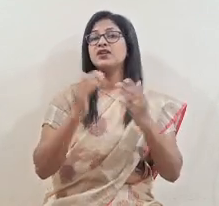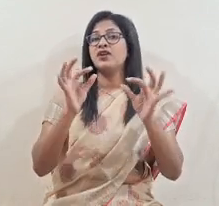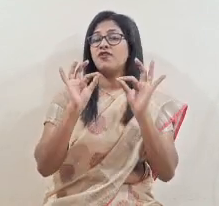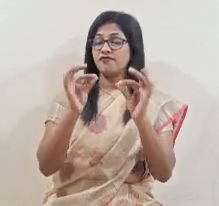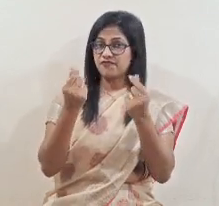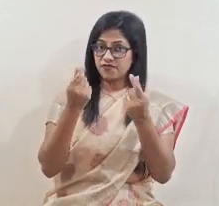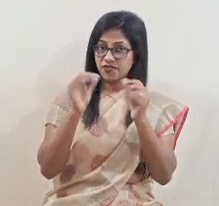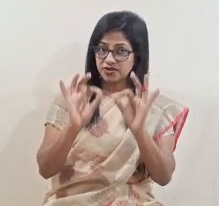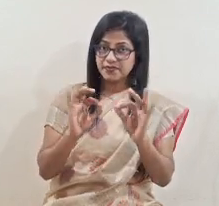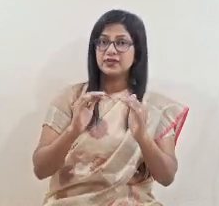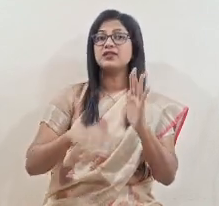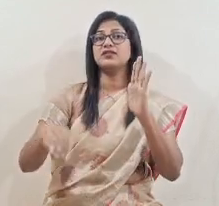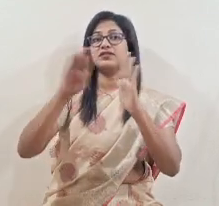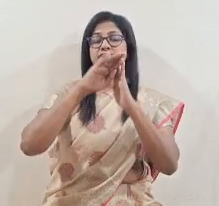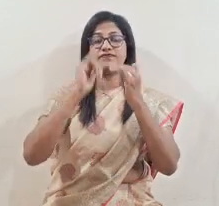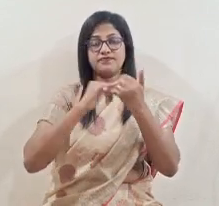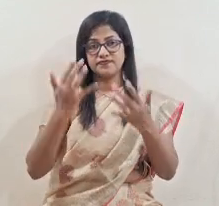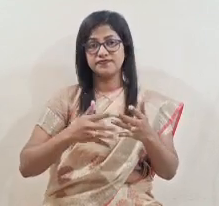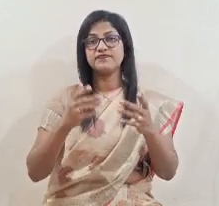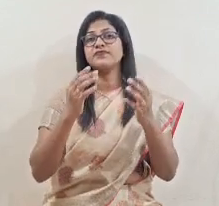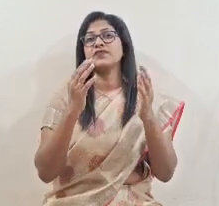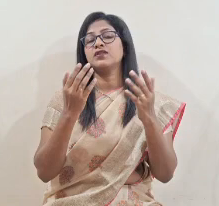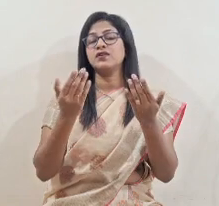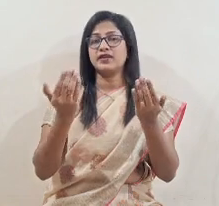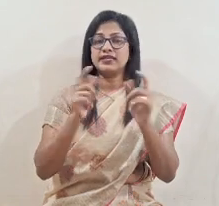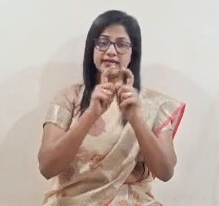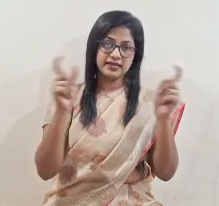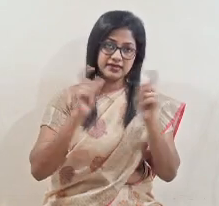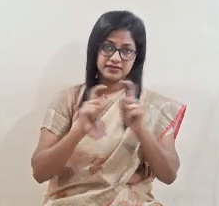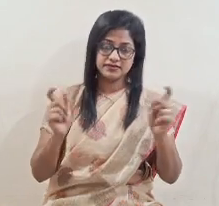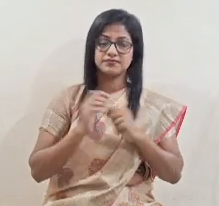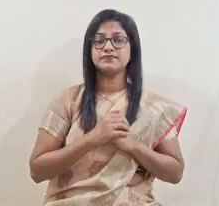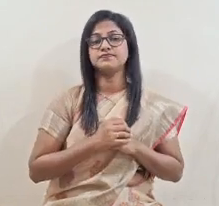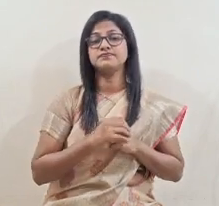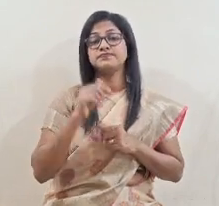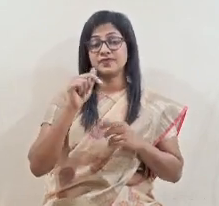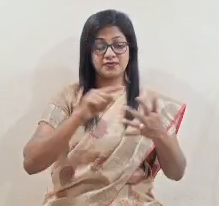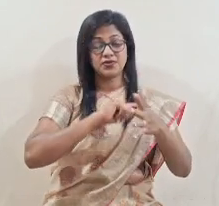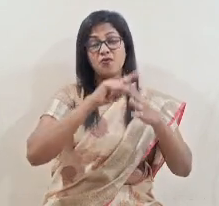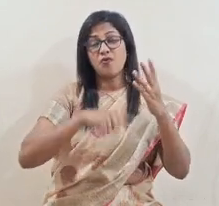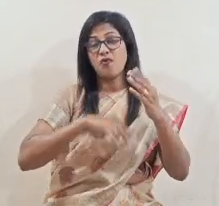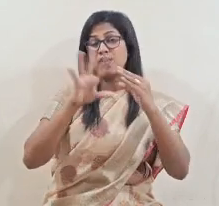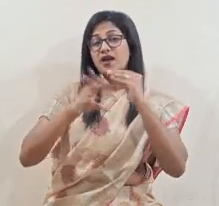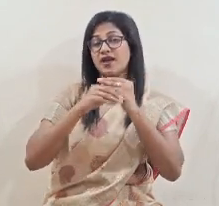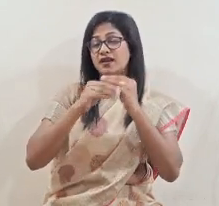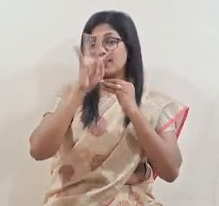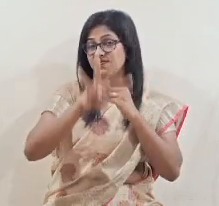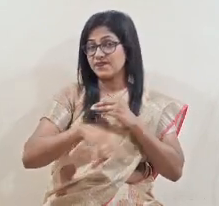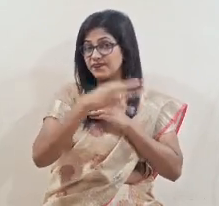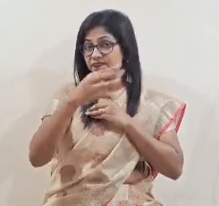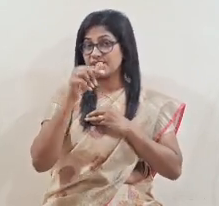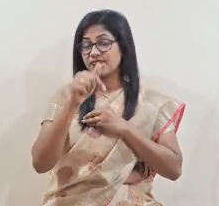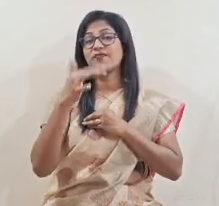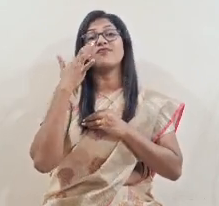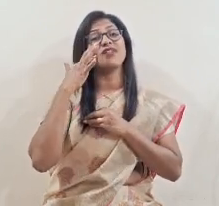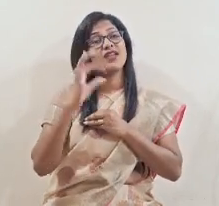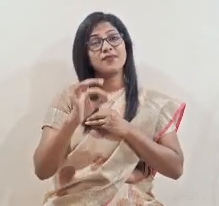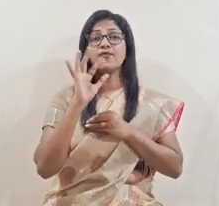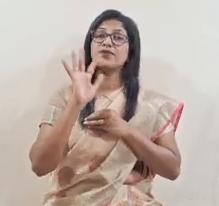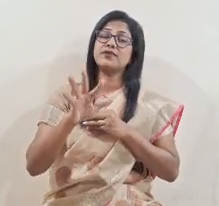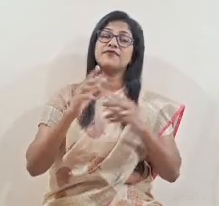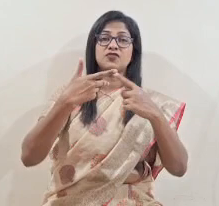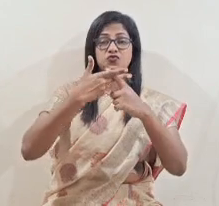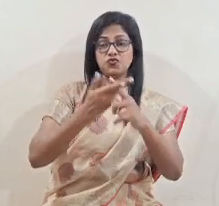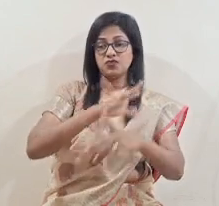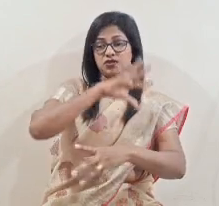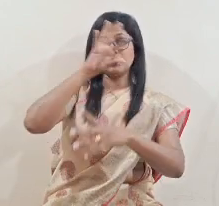safety, and cleanliness. However, the significance of these parameters is identified. Its incorporation in